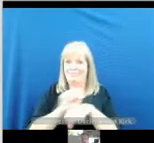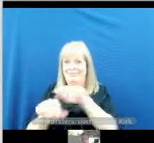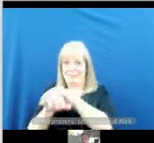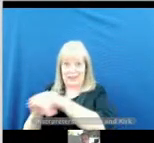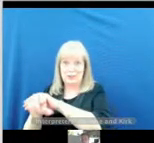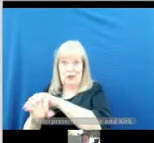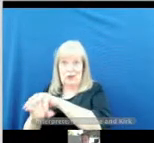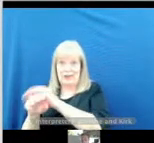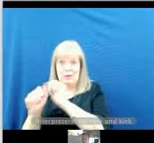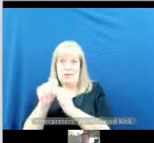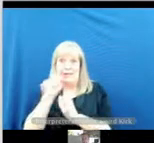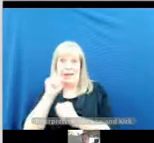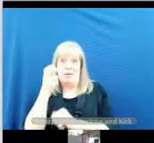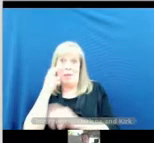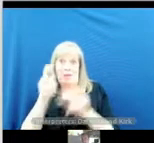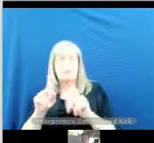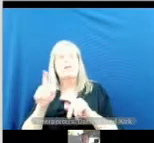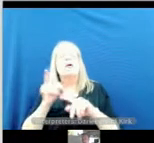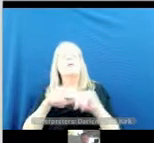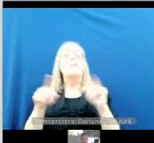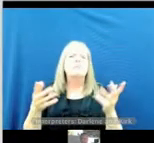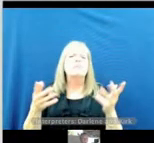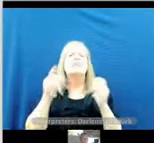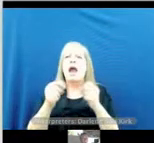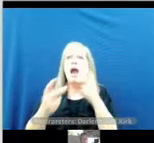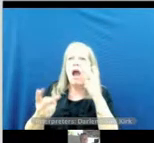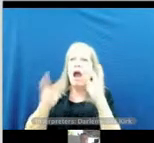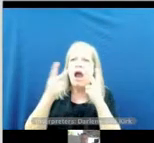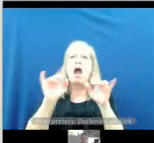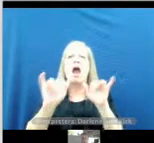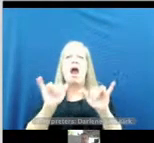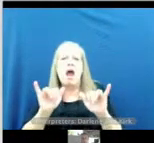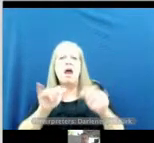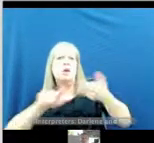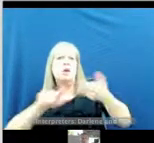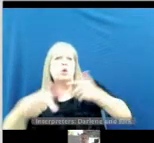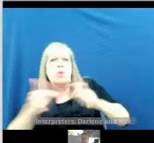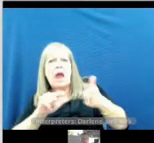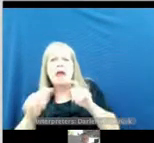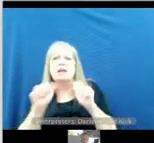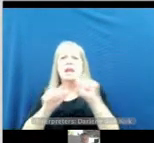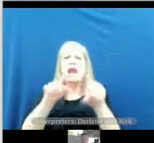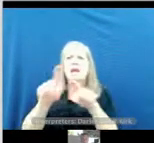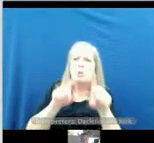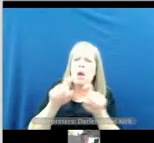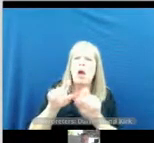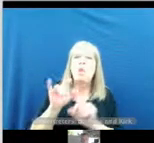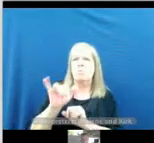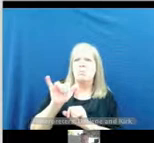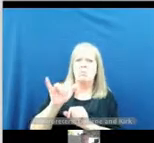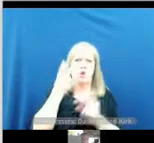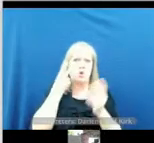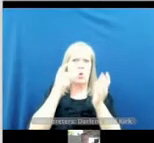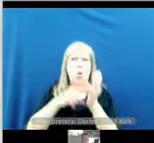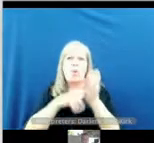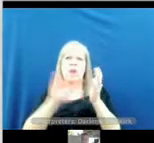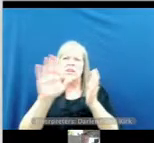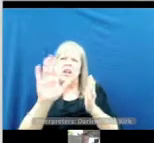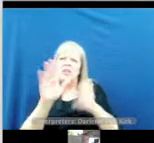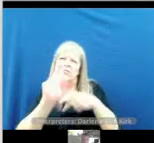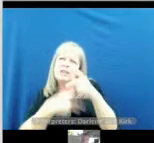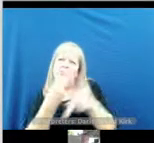be able to see and interact, ask questions, see the language use in action is